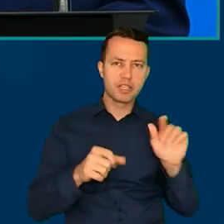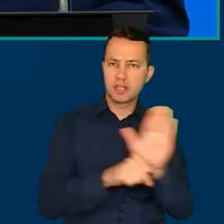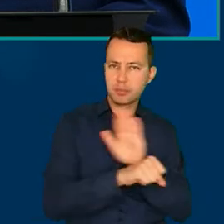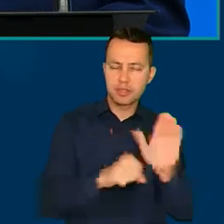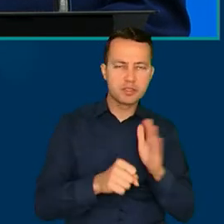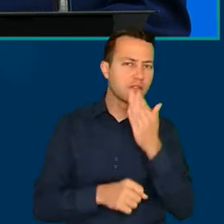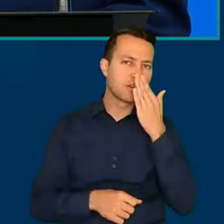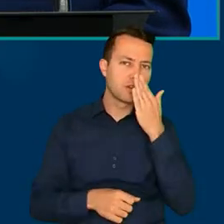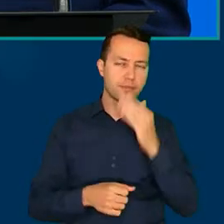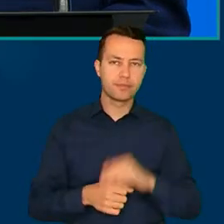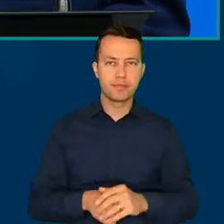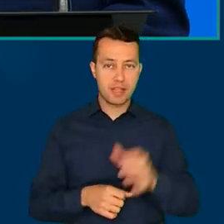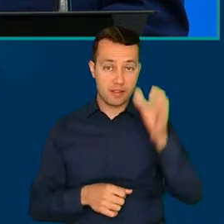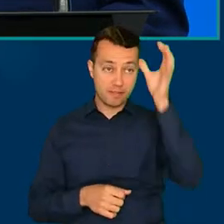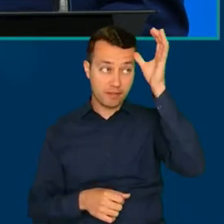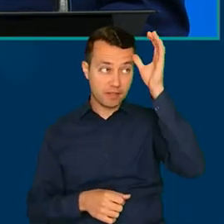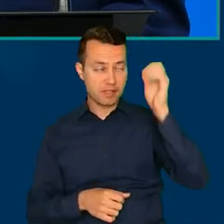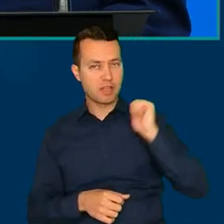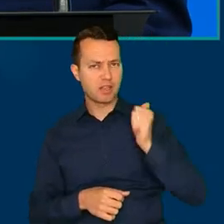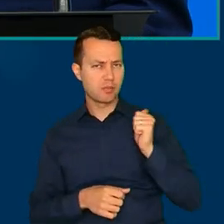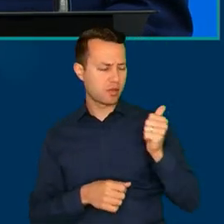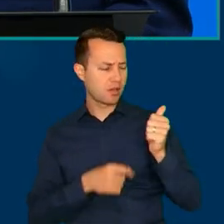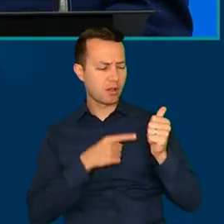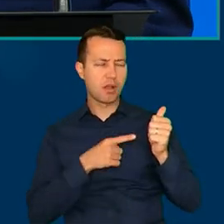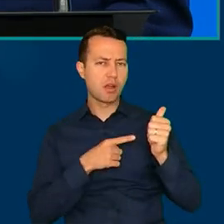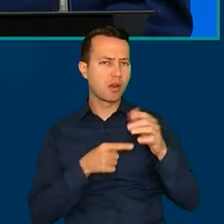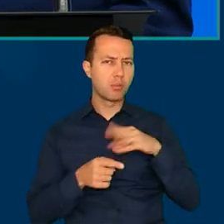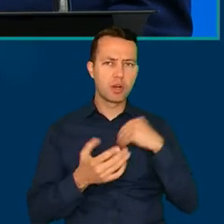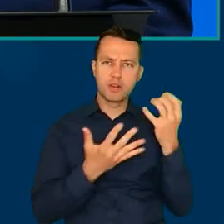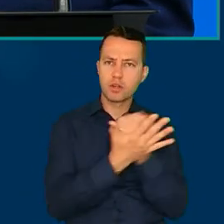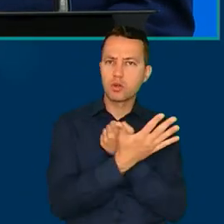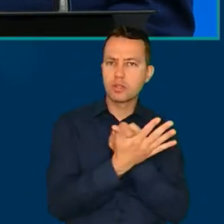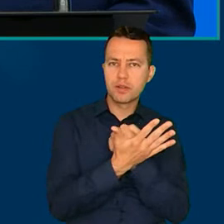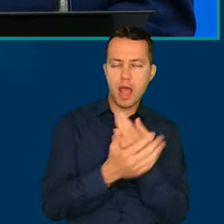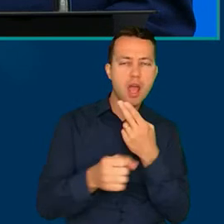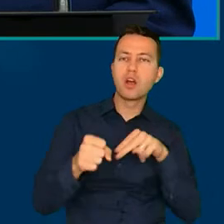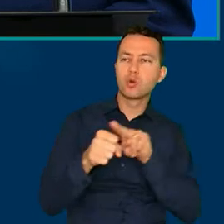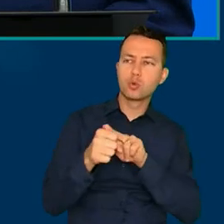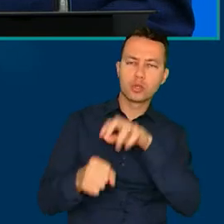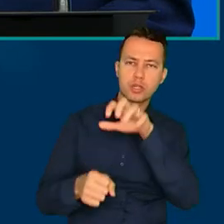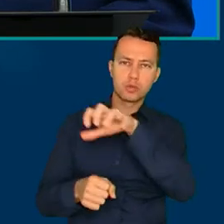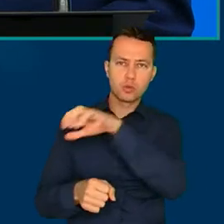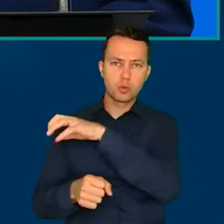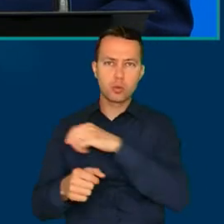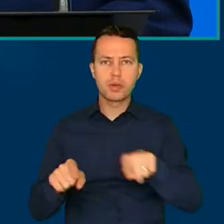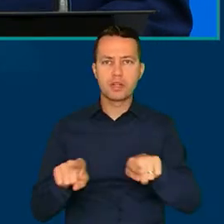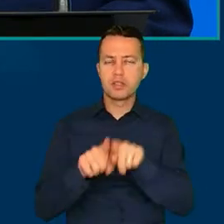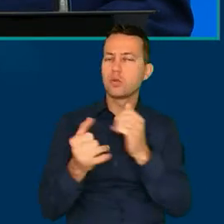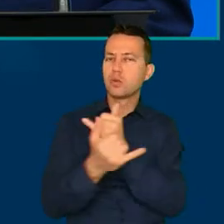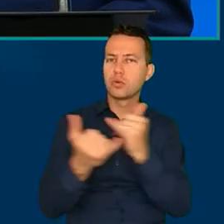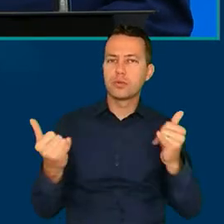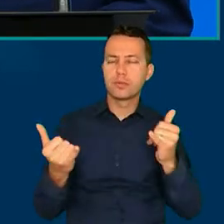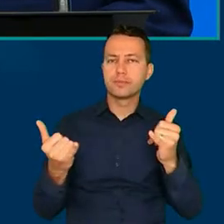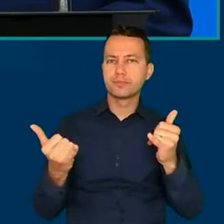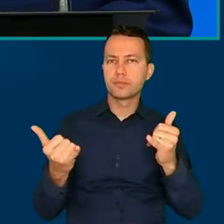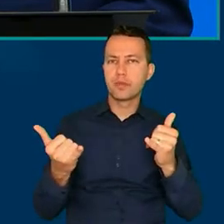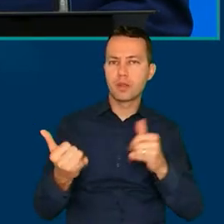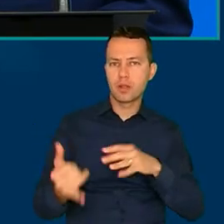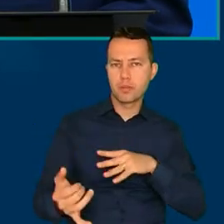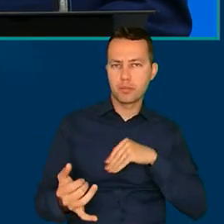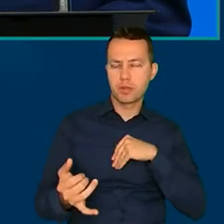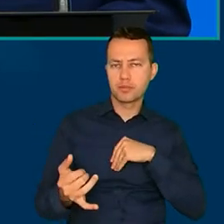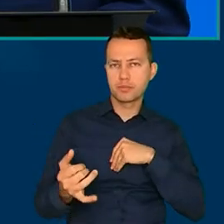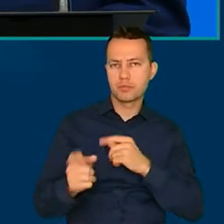conduct policies? What expert knowledge can be used for this? So which teams or operational units should be